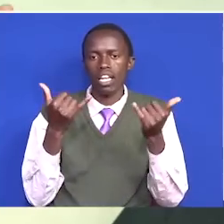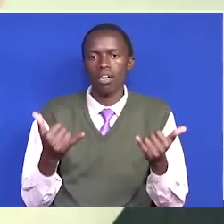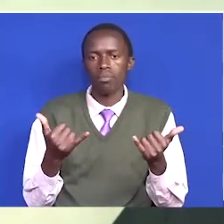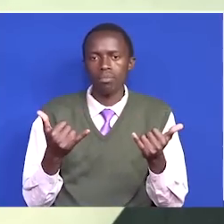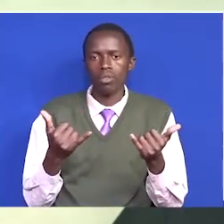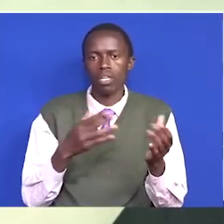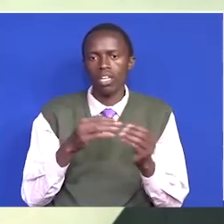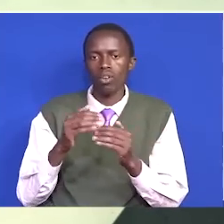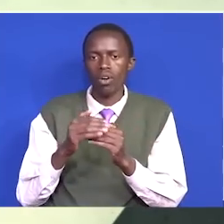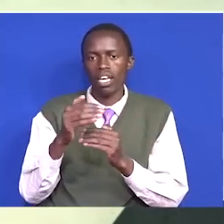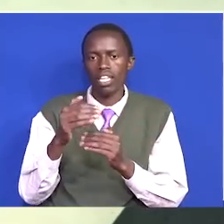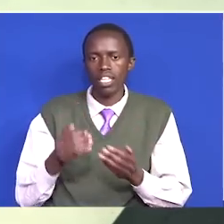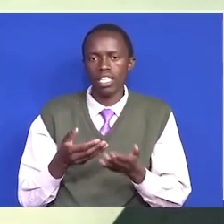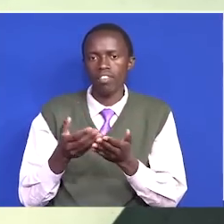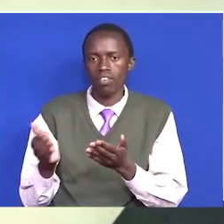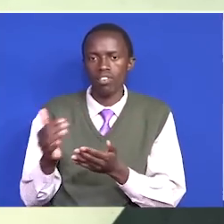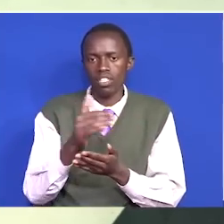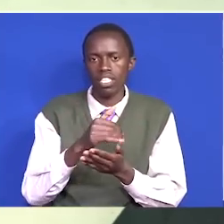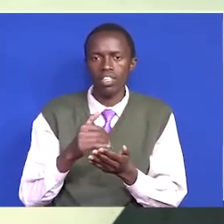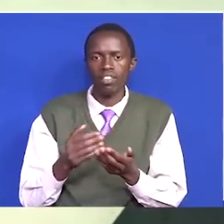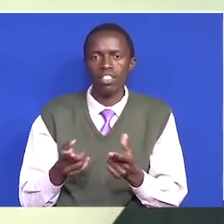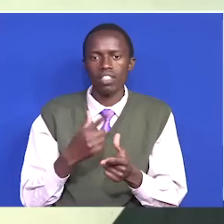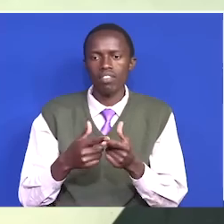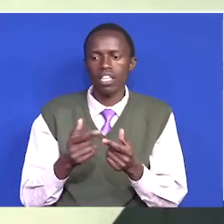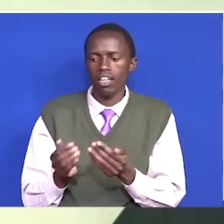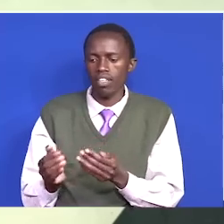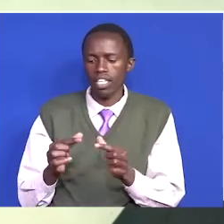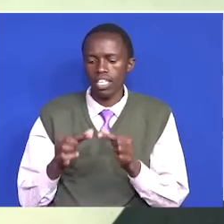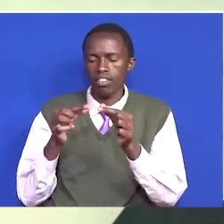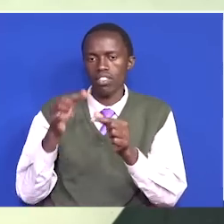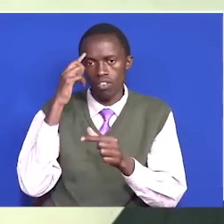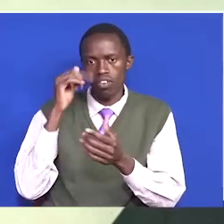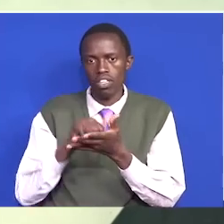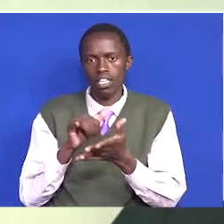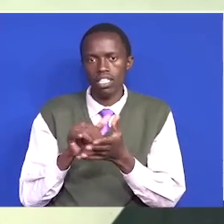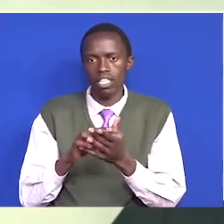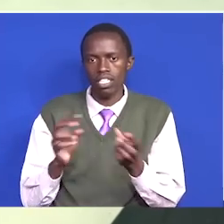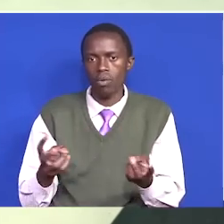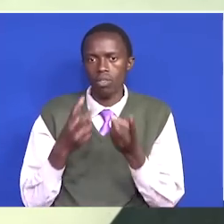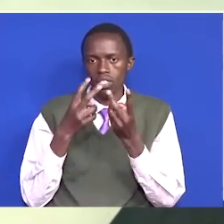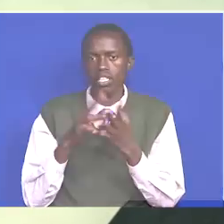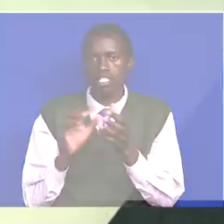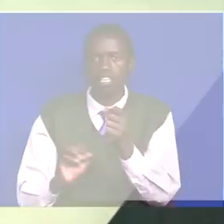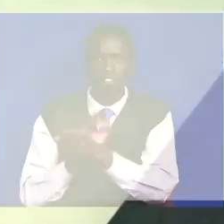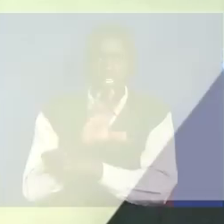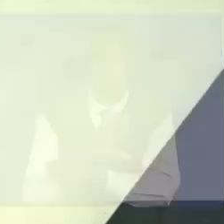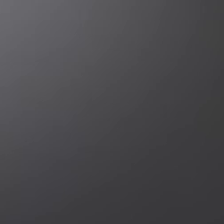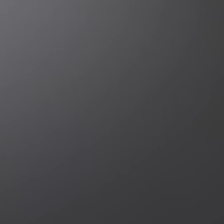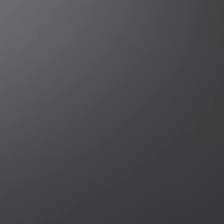can go ahead and give our tithes and our offerings and our gifts. And for that, let's watch this clip.